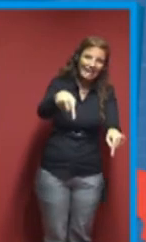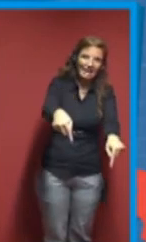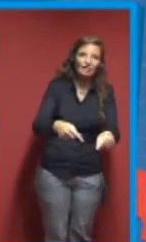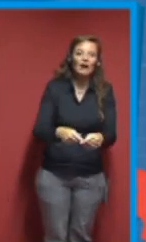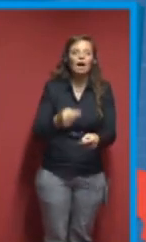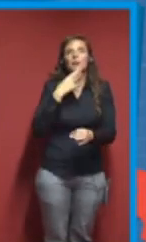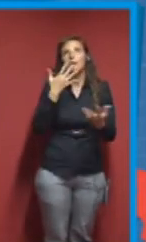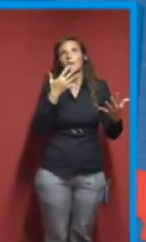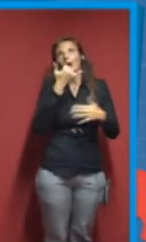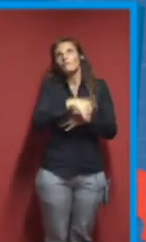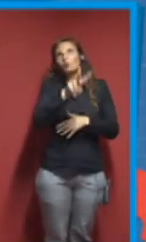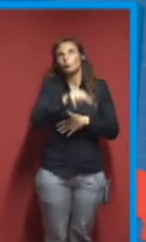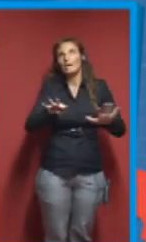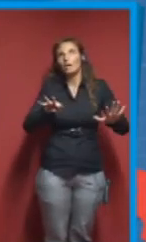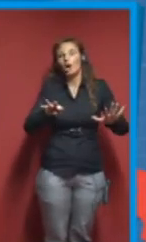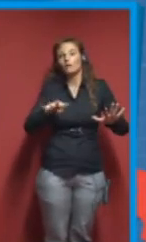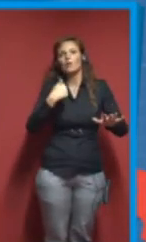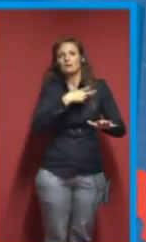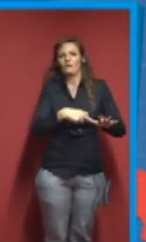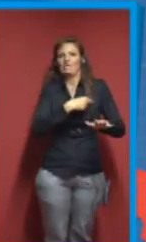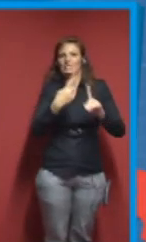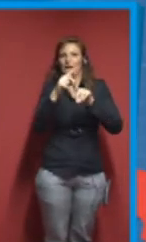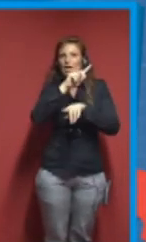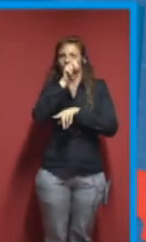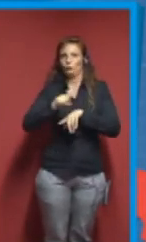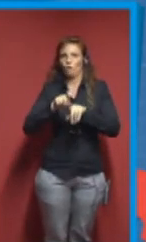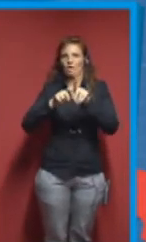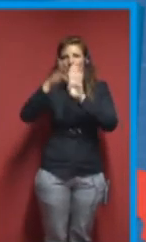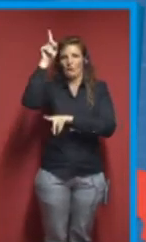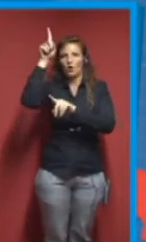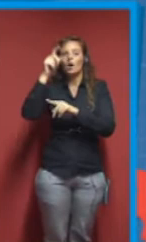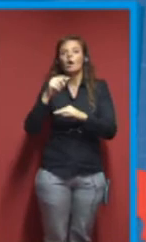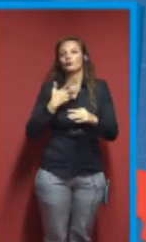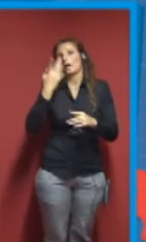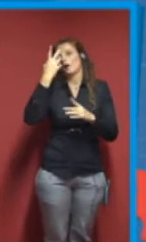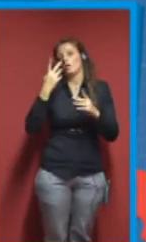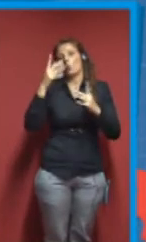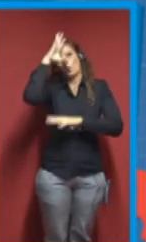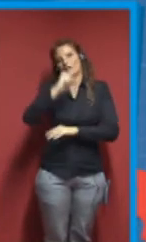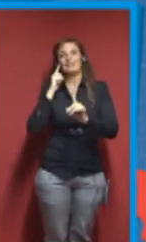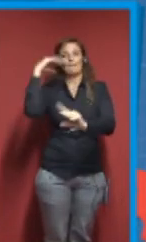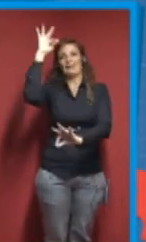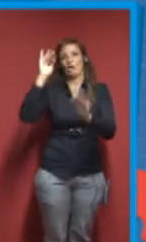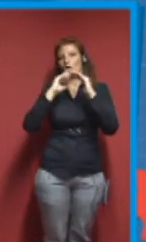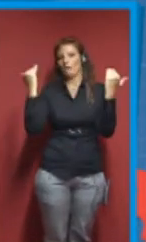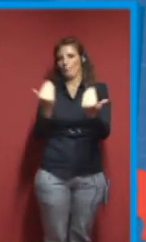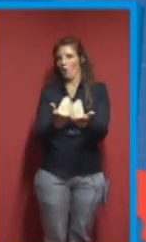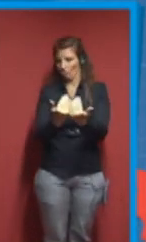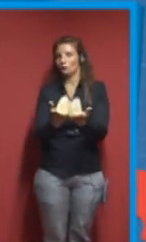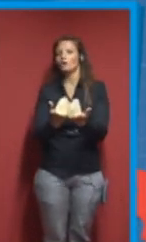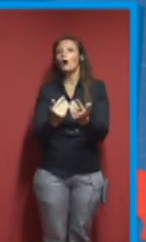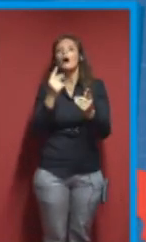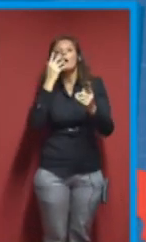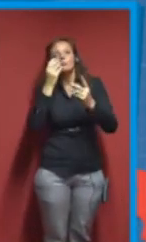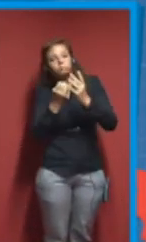the ETH Zurich, one of the best technical schools in the world, and I set up to form a research group where we could do exactly that.